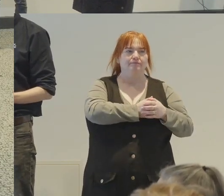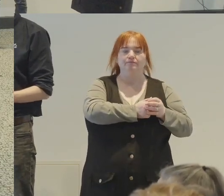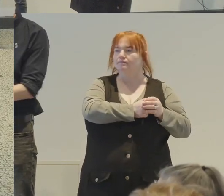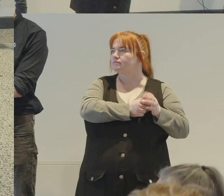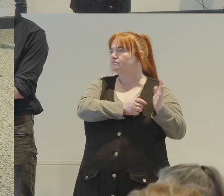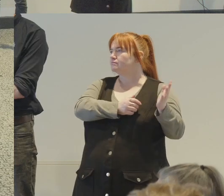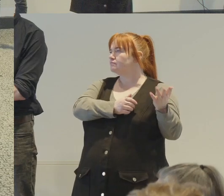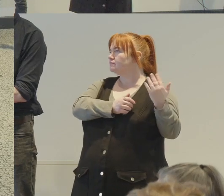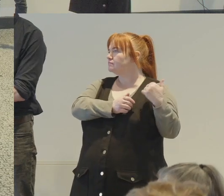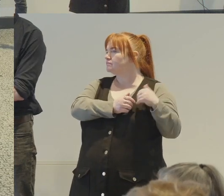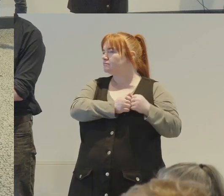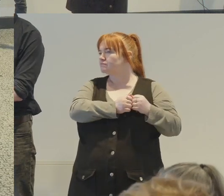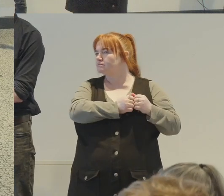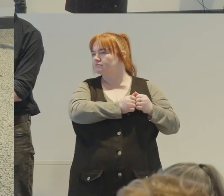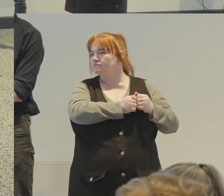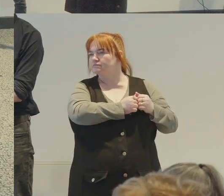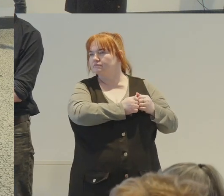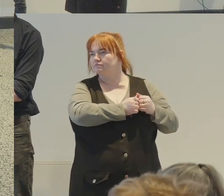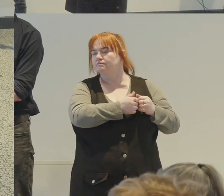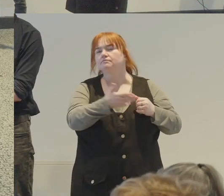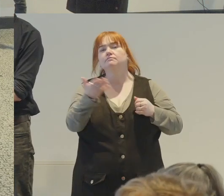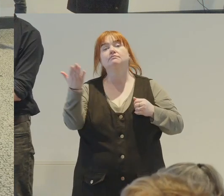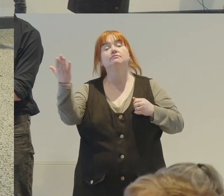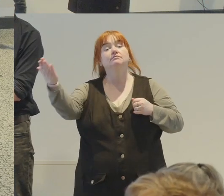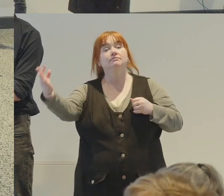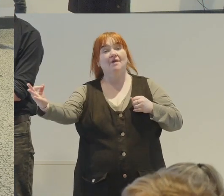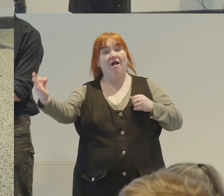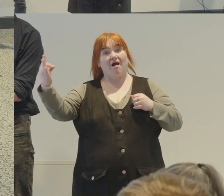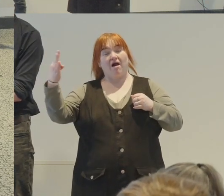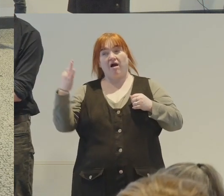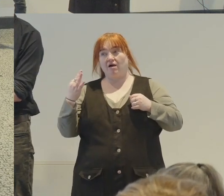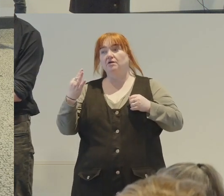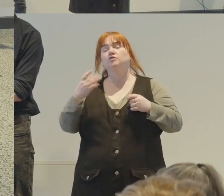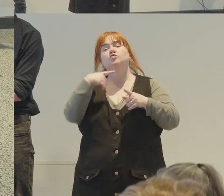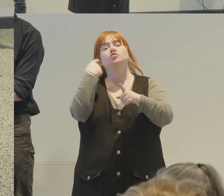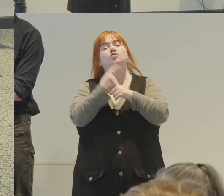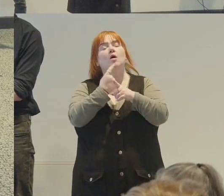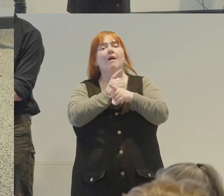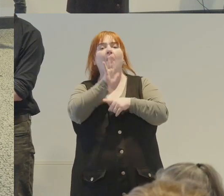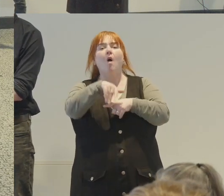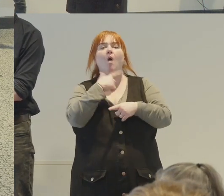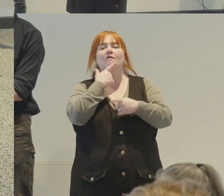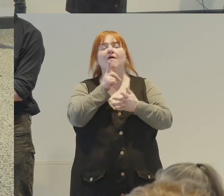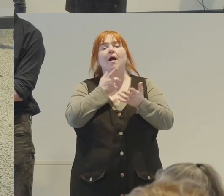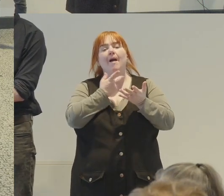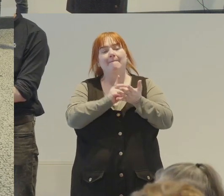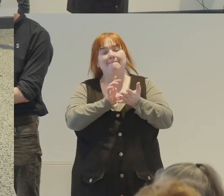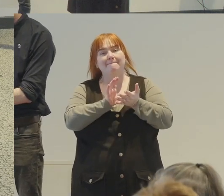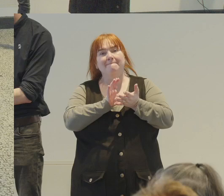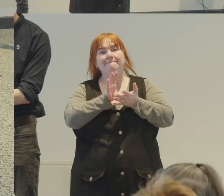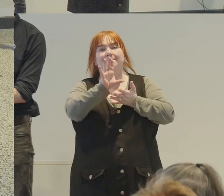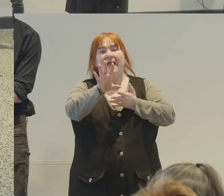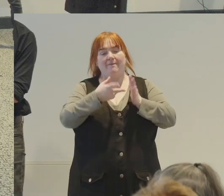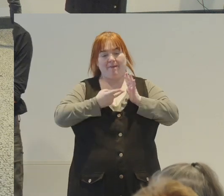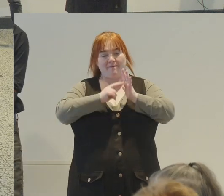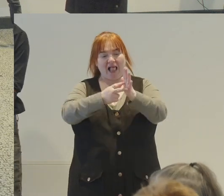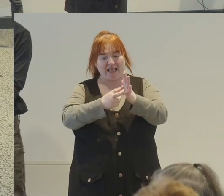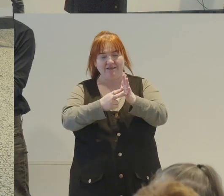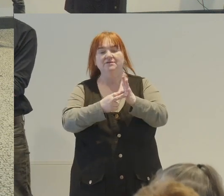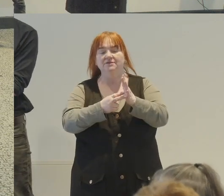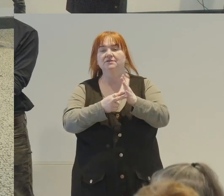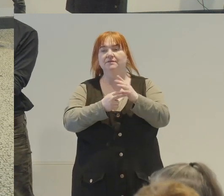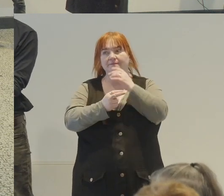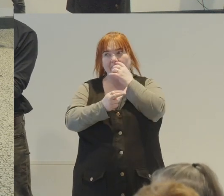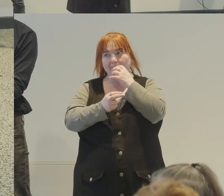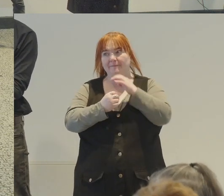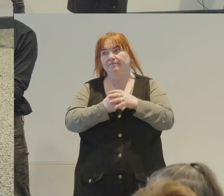I was just gonna ask, in terms of like payment plans and stuff like that, what do you do from like an